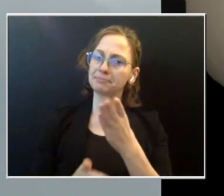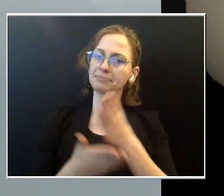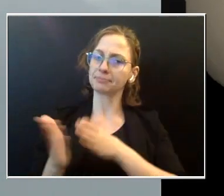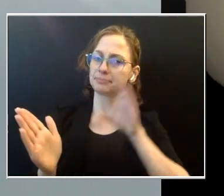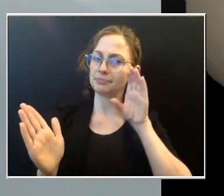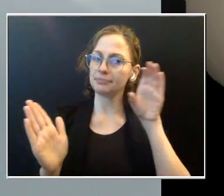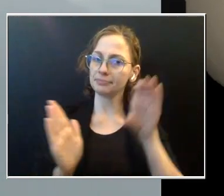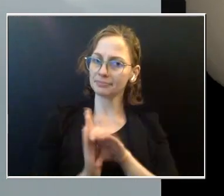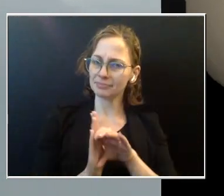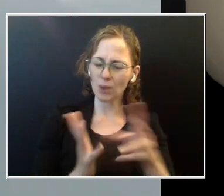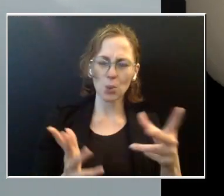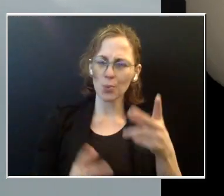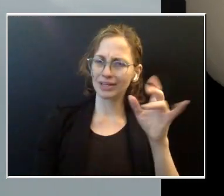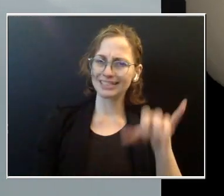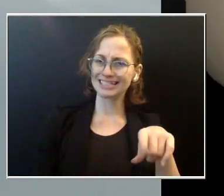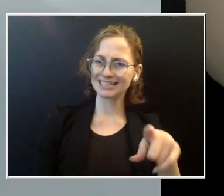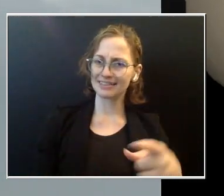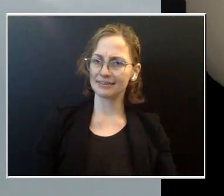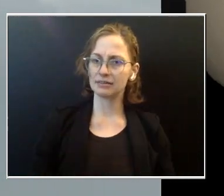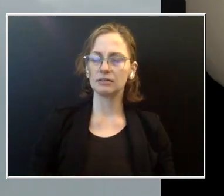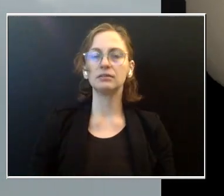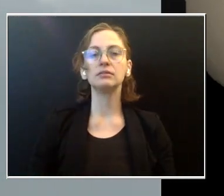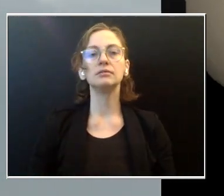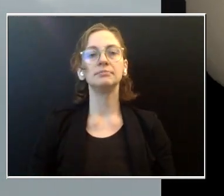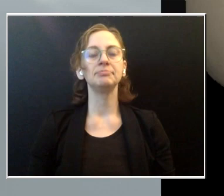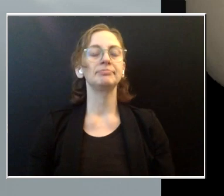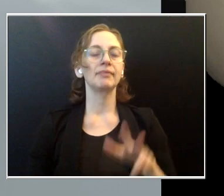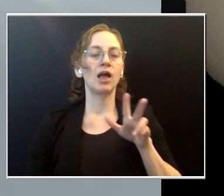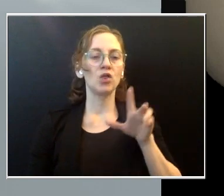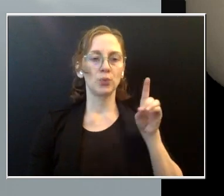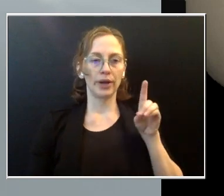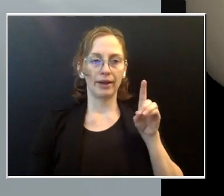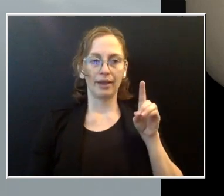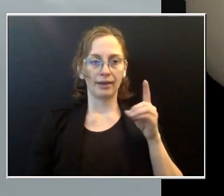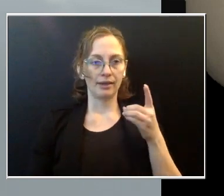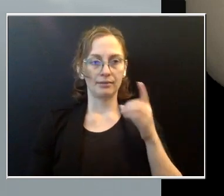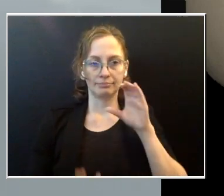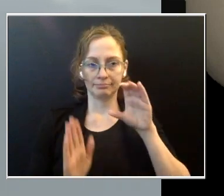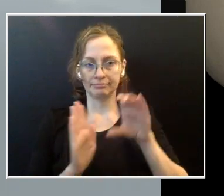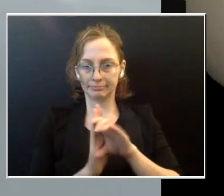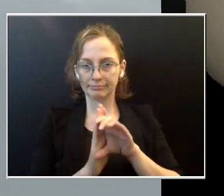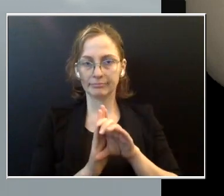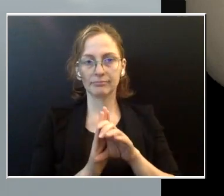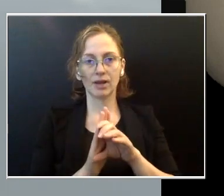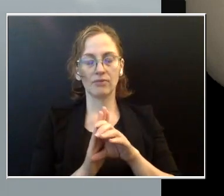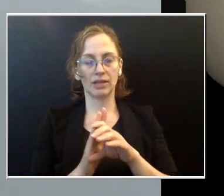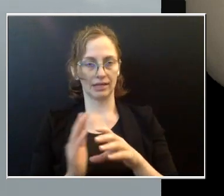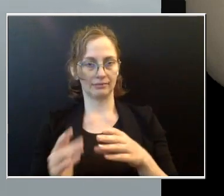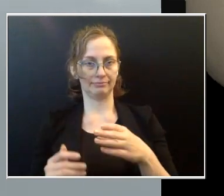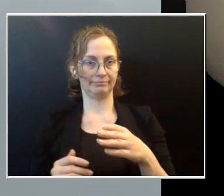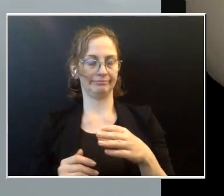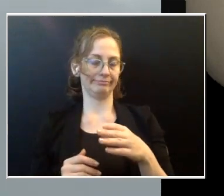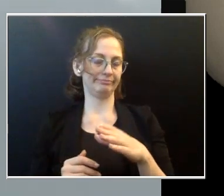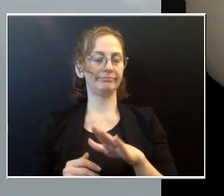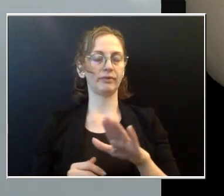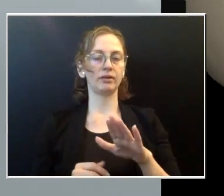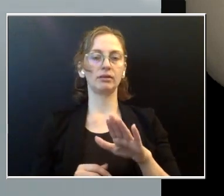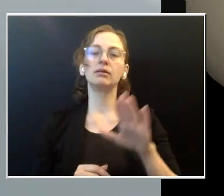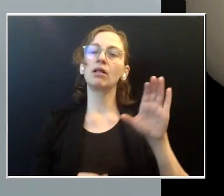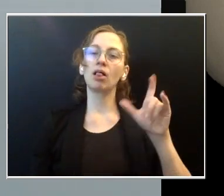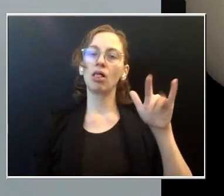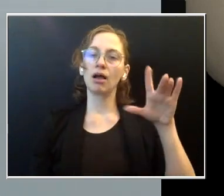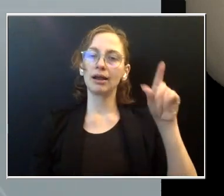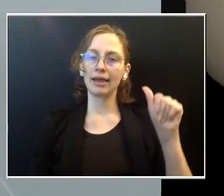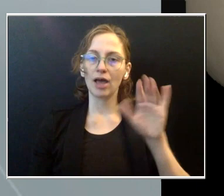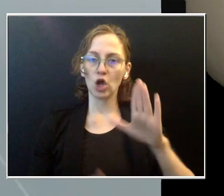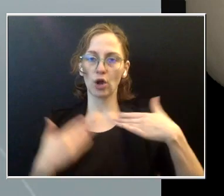seeing here? So this is a 3D rendering of kind of a frontal projection of Claudia's body when we did her radiation planning scan. And the structure you see in